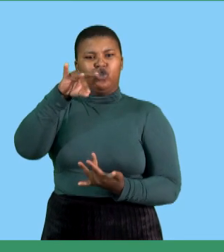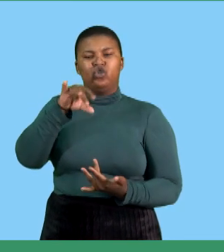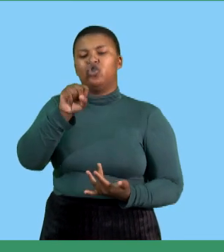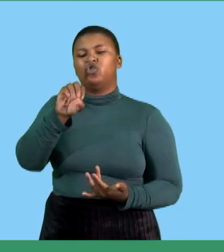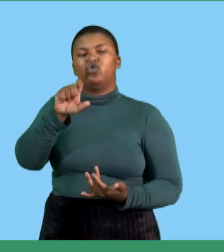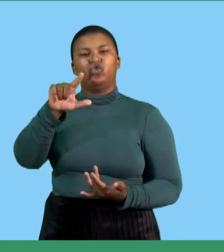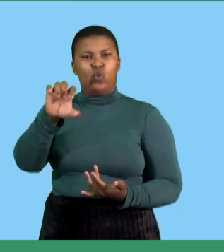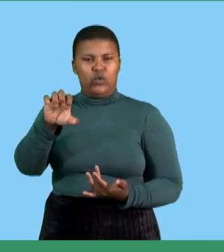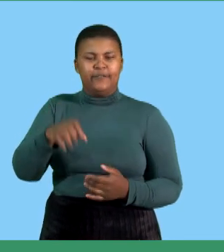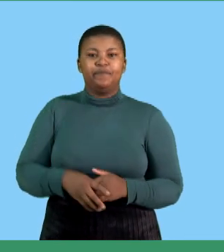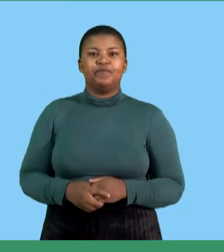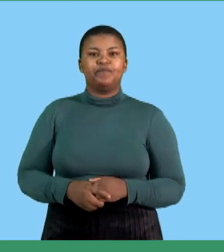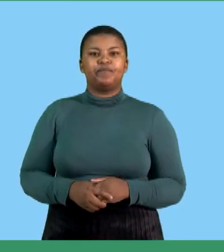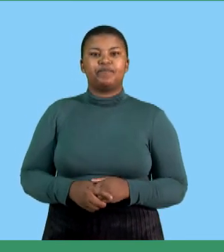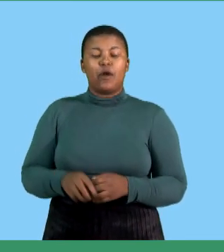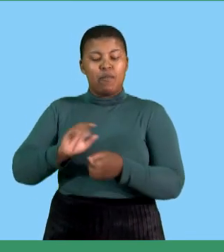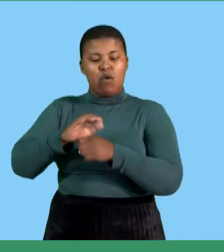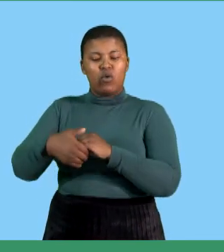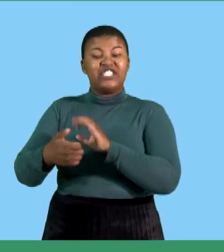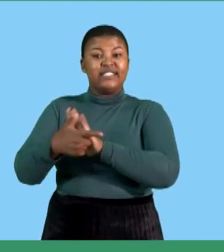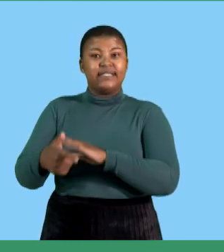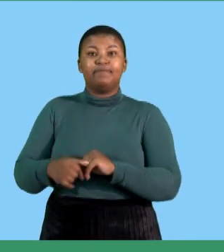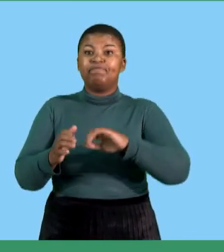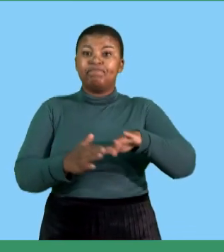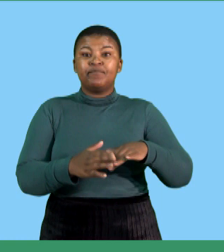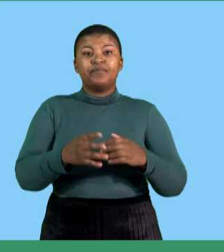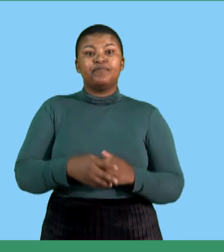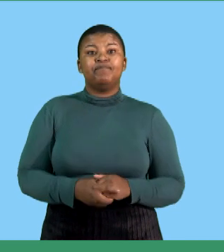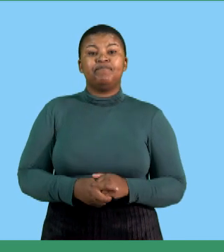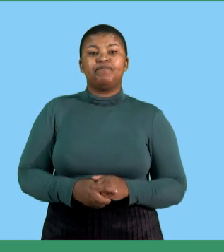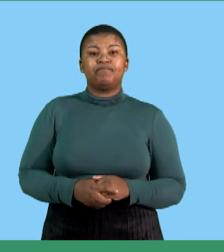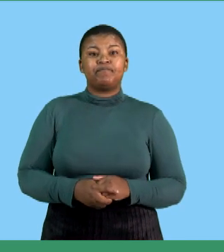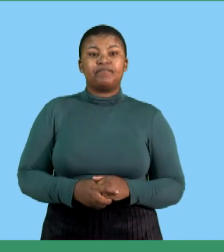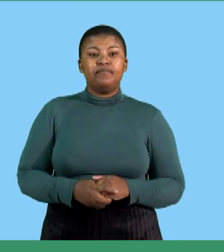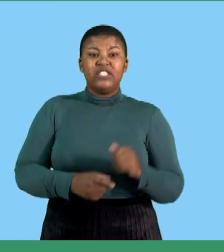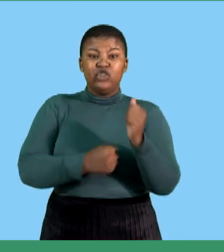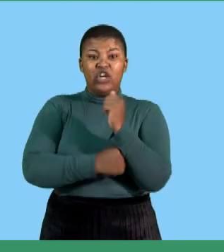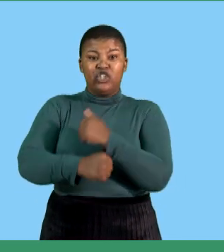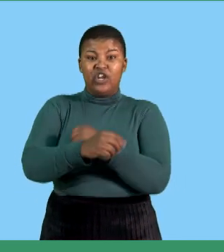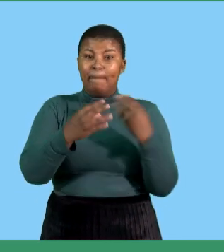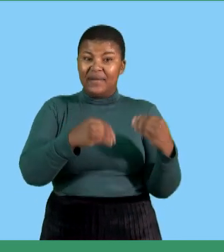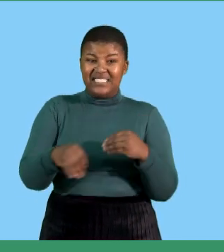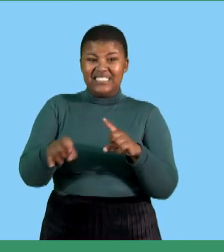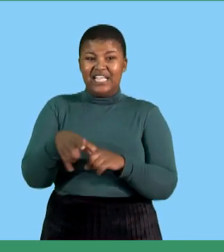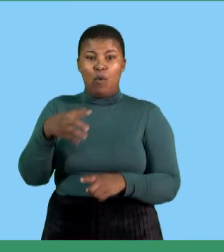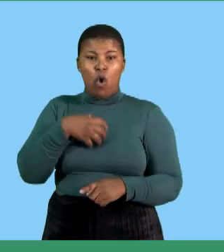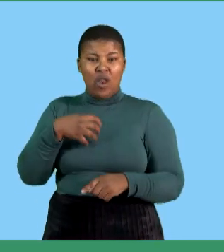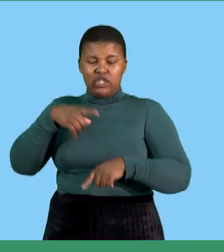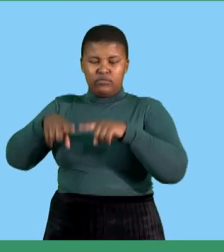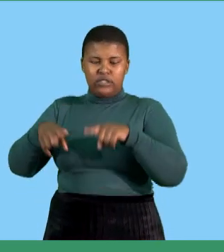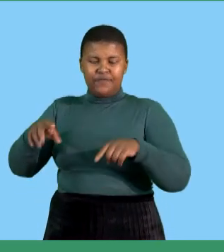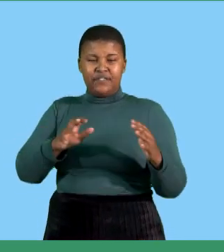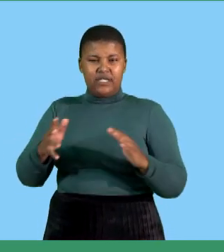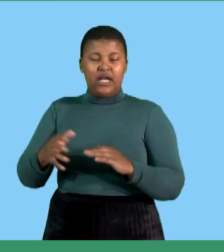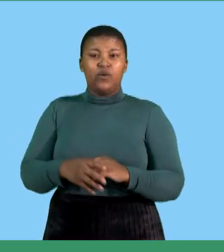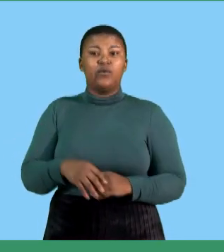protection. All right, now we are done with the relation between the structure of the business and the forms of ownership. So like I